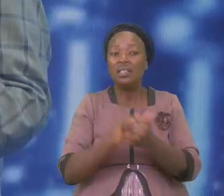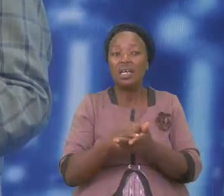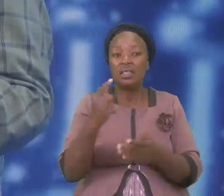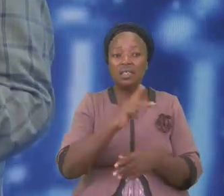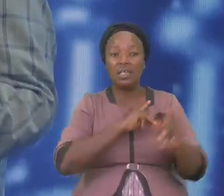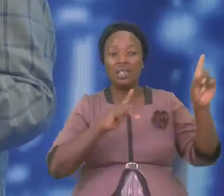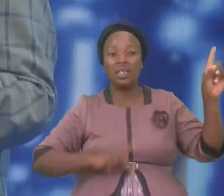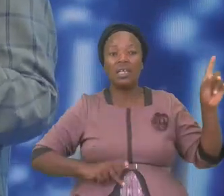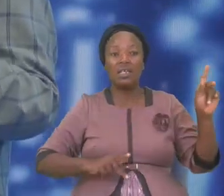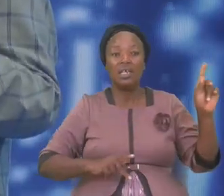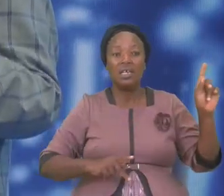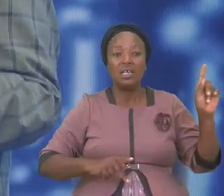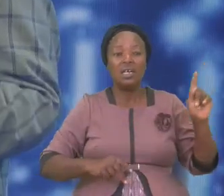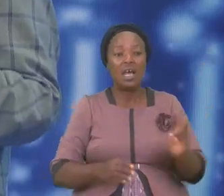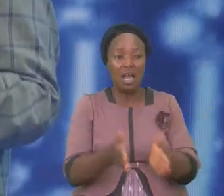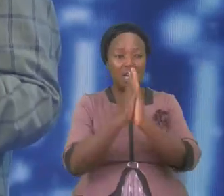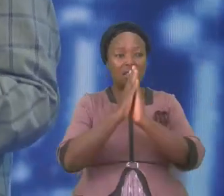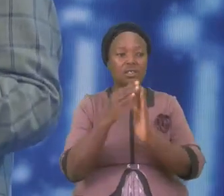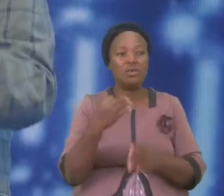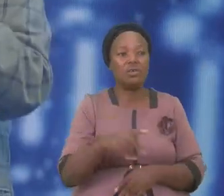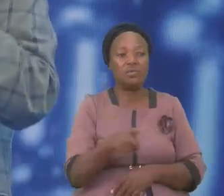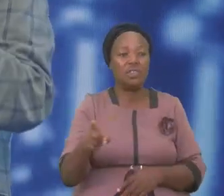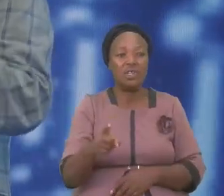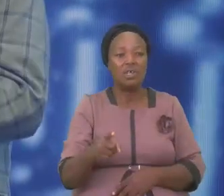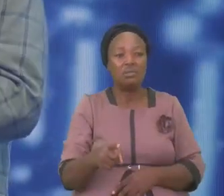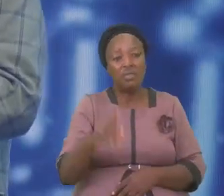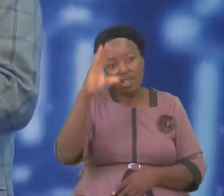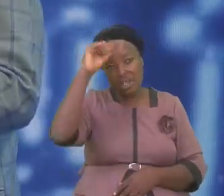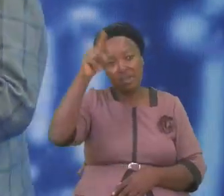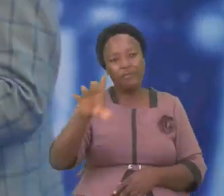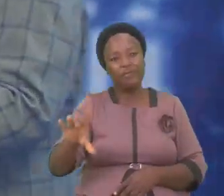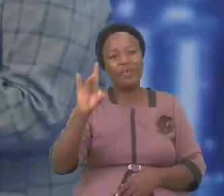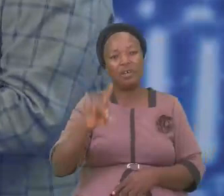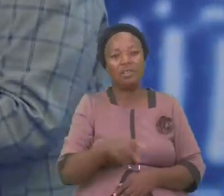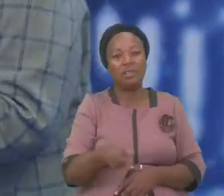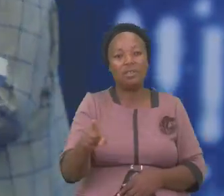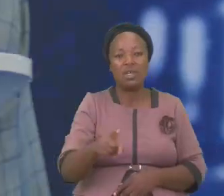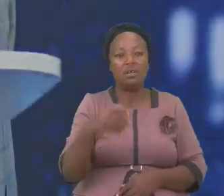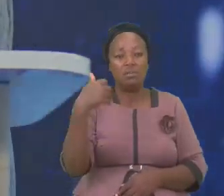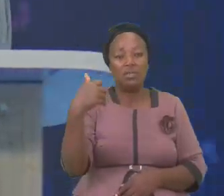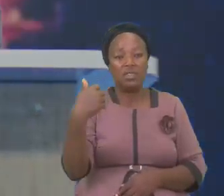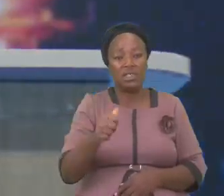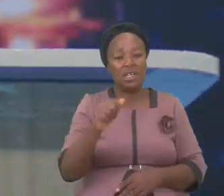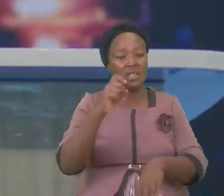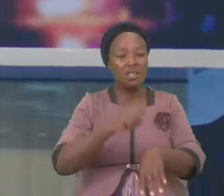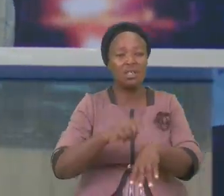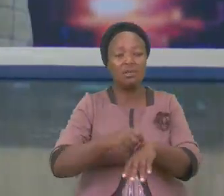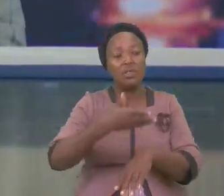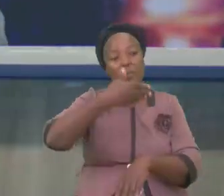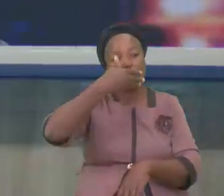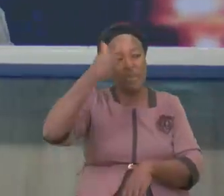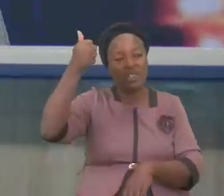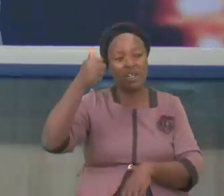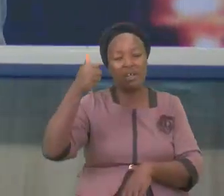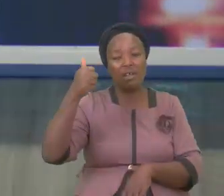found them 10 times better. 10 times better.